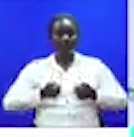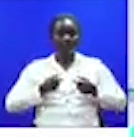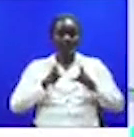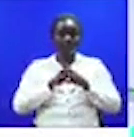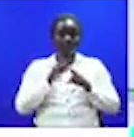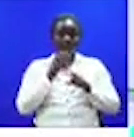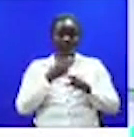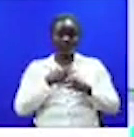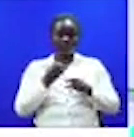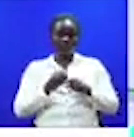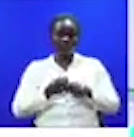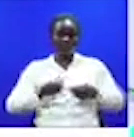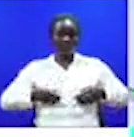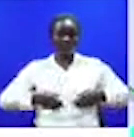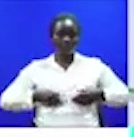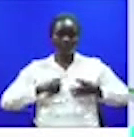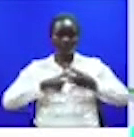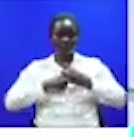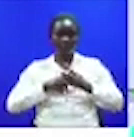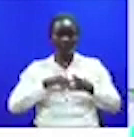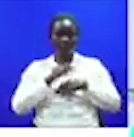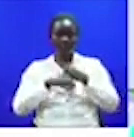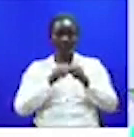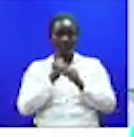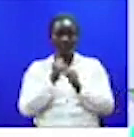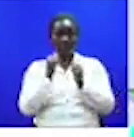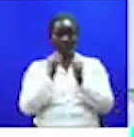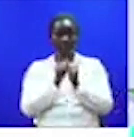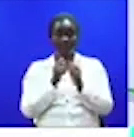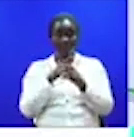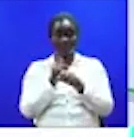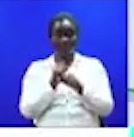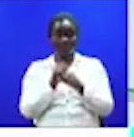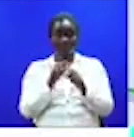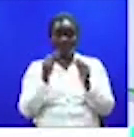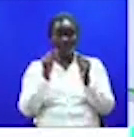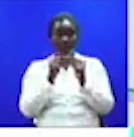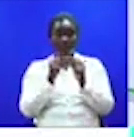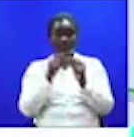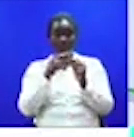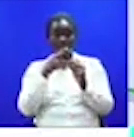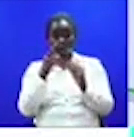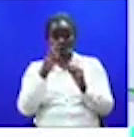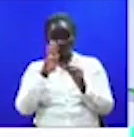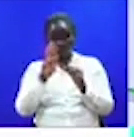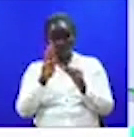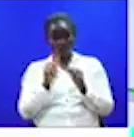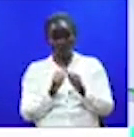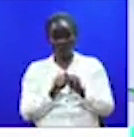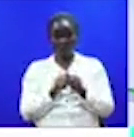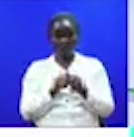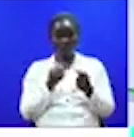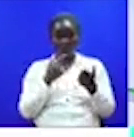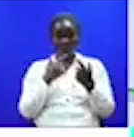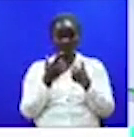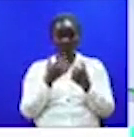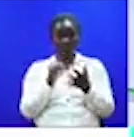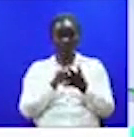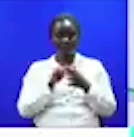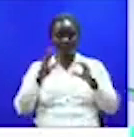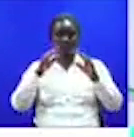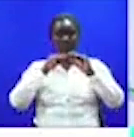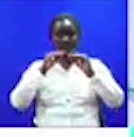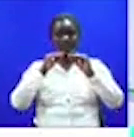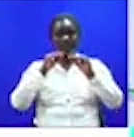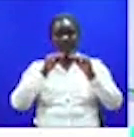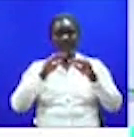abana wabasa ego chakira emiaka ikumi goika emiaka emeronge bire nene nigo baba wago semiwa igoro